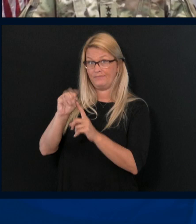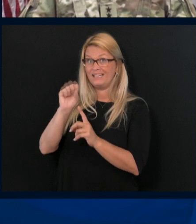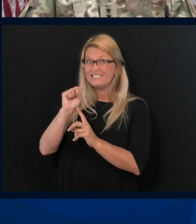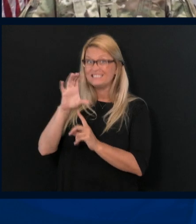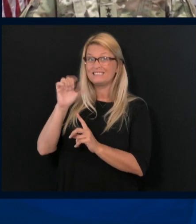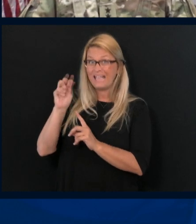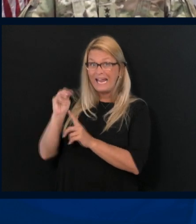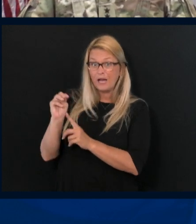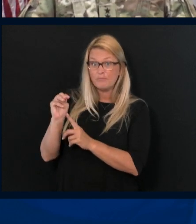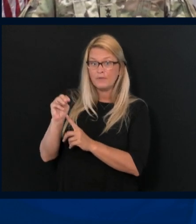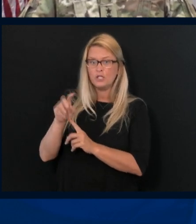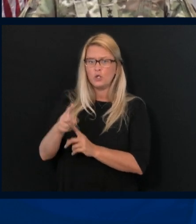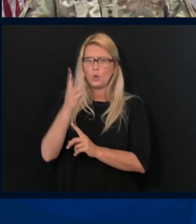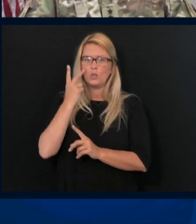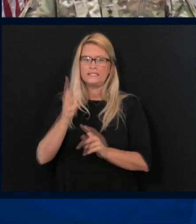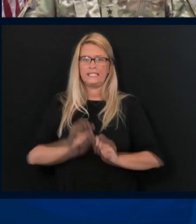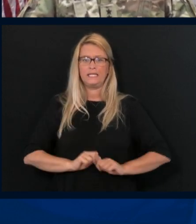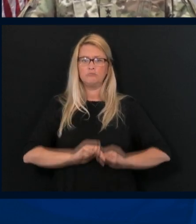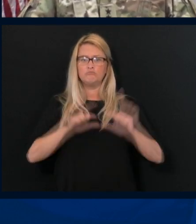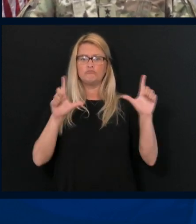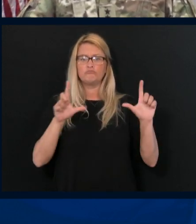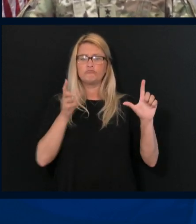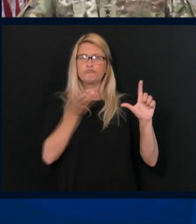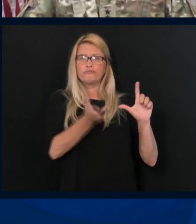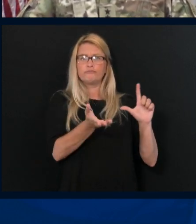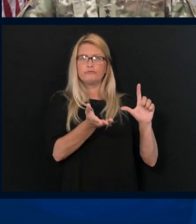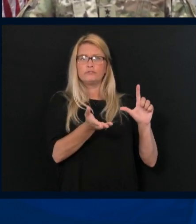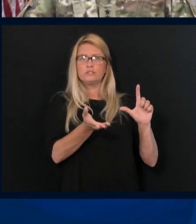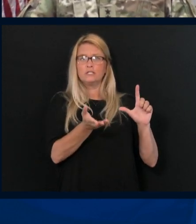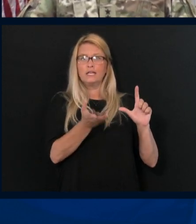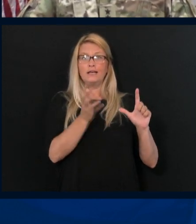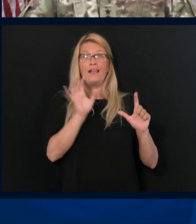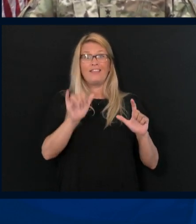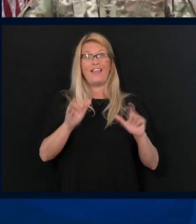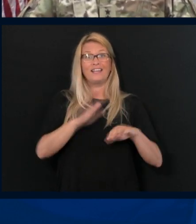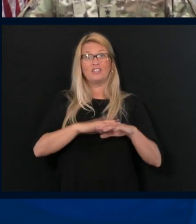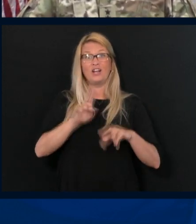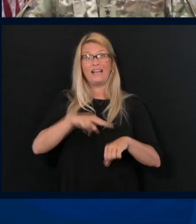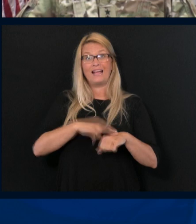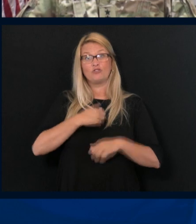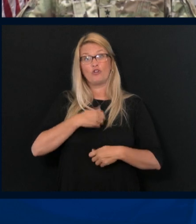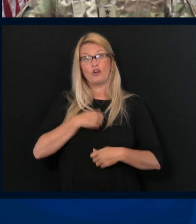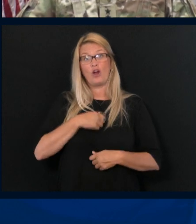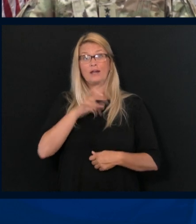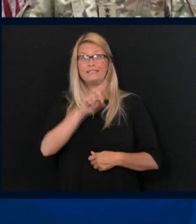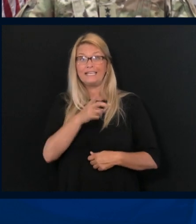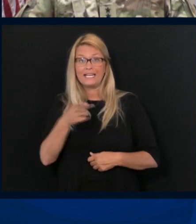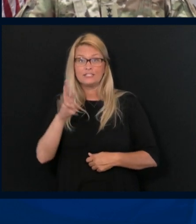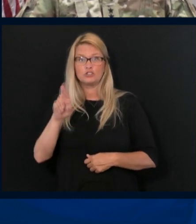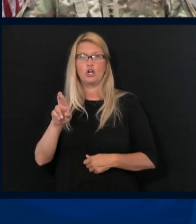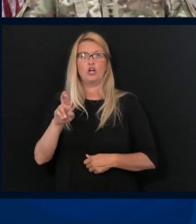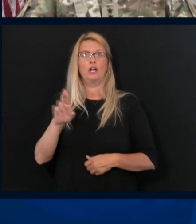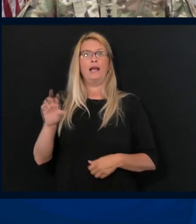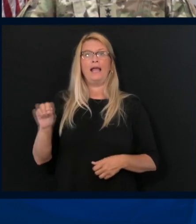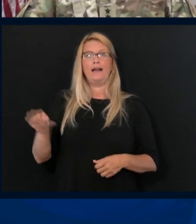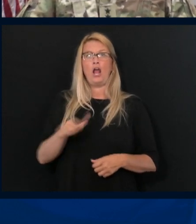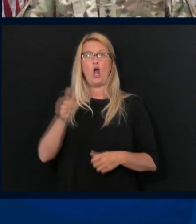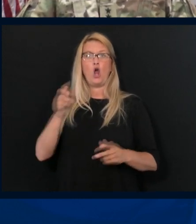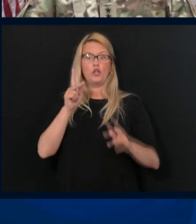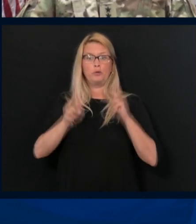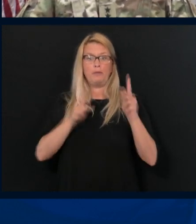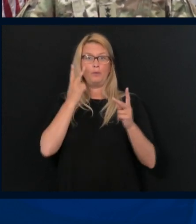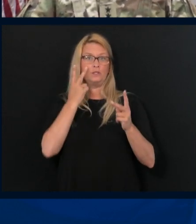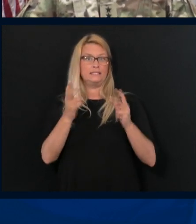put up on the screen, we'll have on the governor's website, National Guard. We'll make sure that DHHR and others get this up,